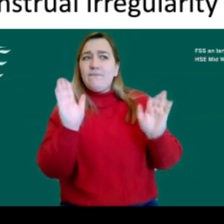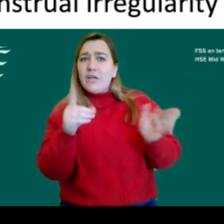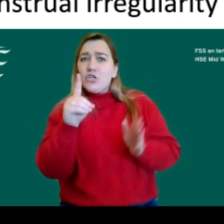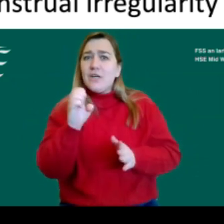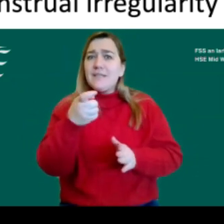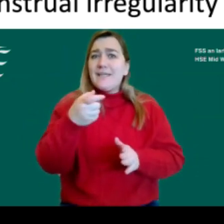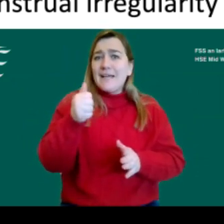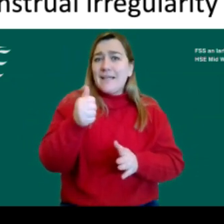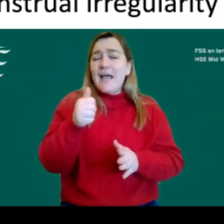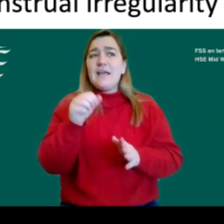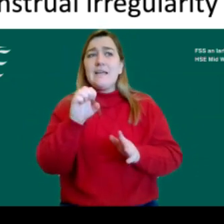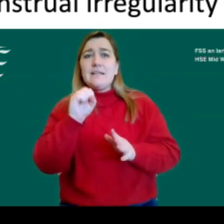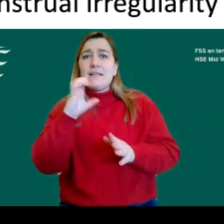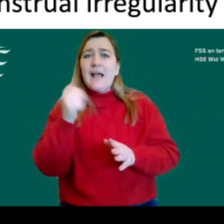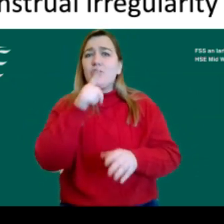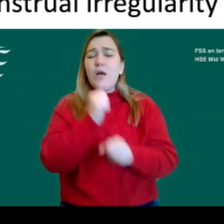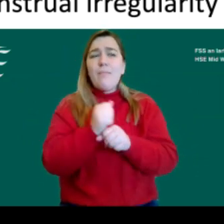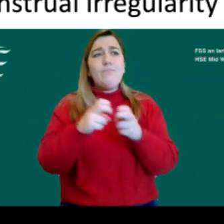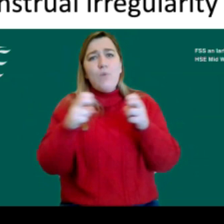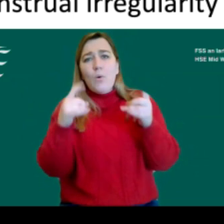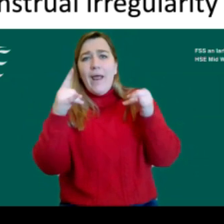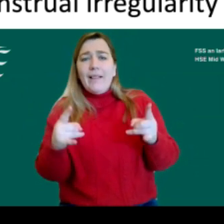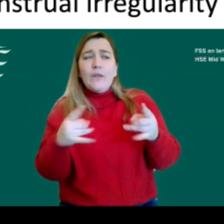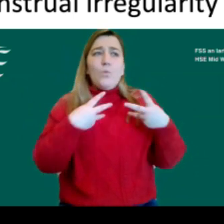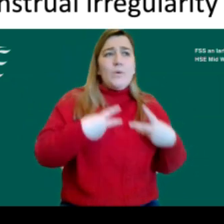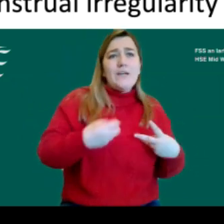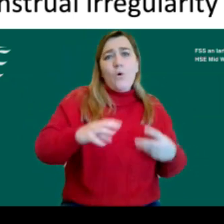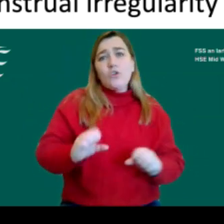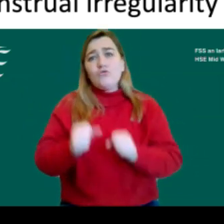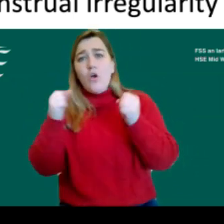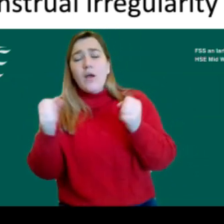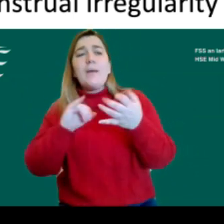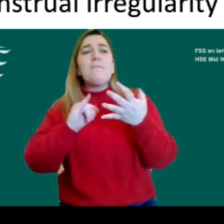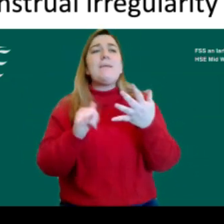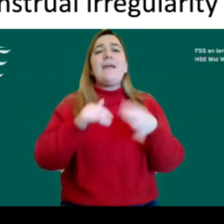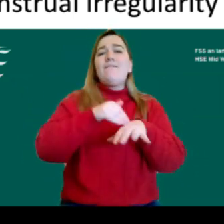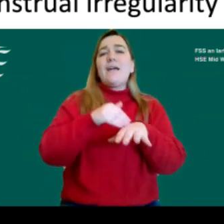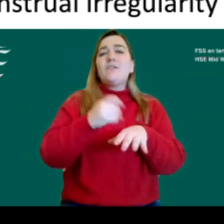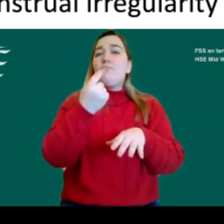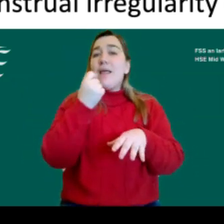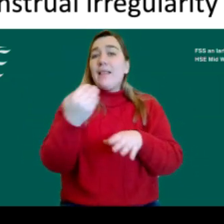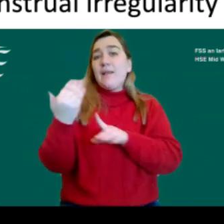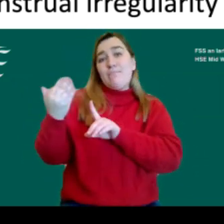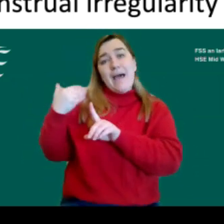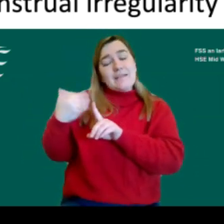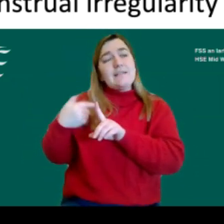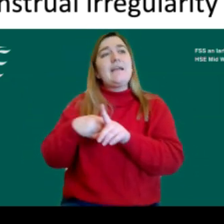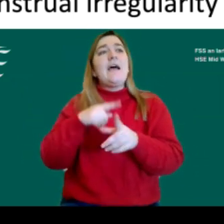Mirena coil in the past or the pill. And they might see how you were when you had estrogen withdrawal. So sometimes women who've